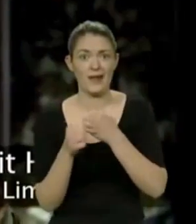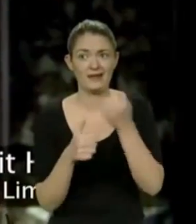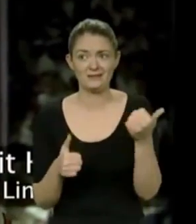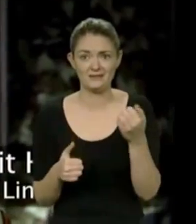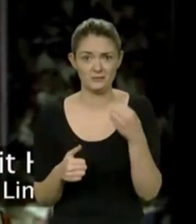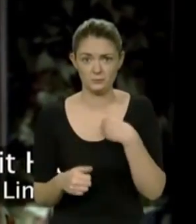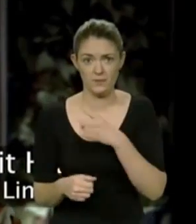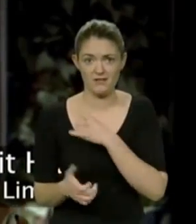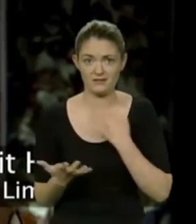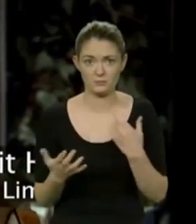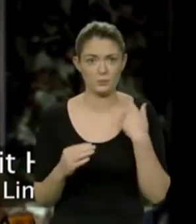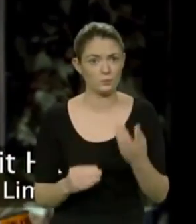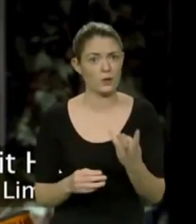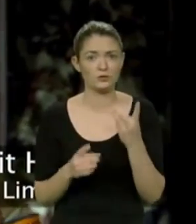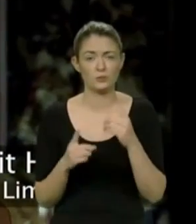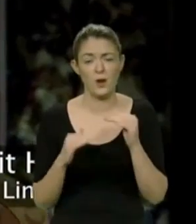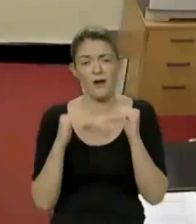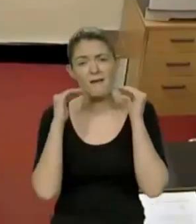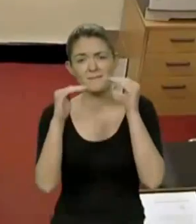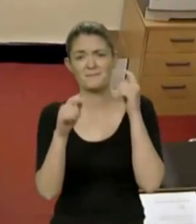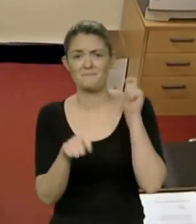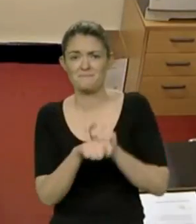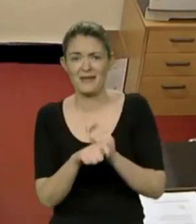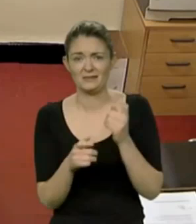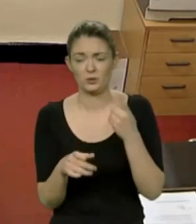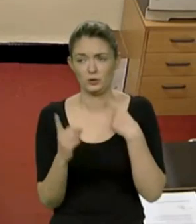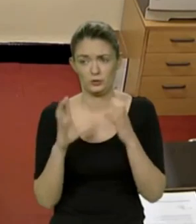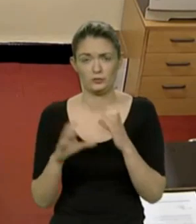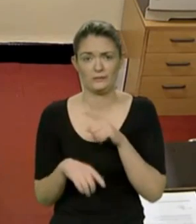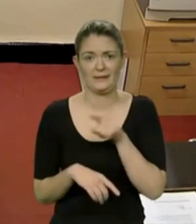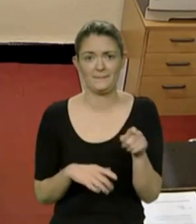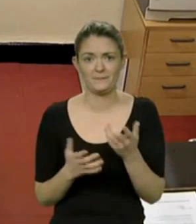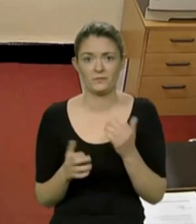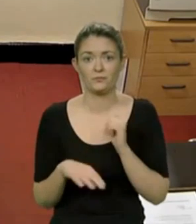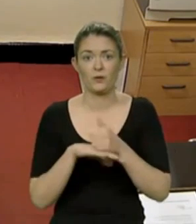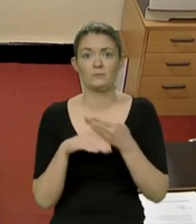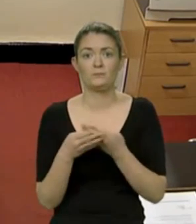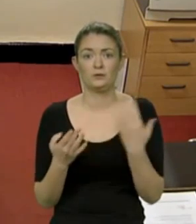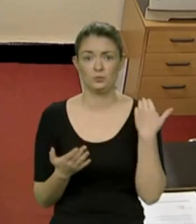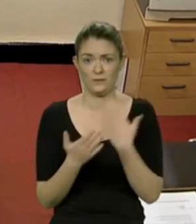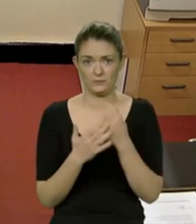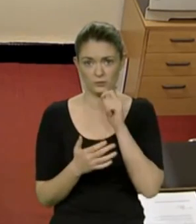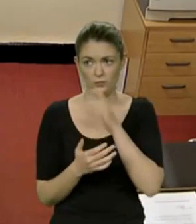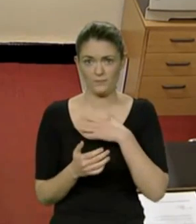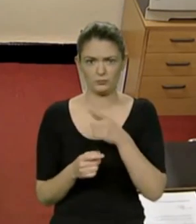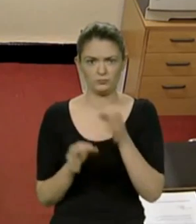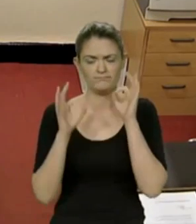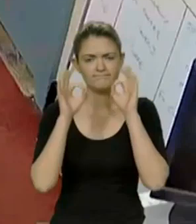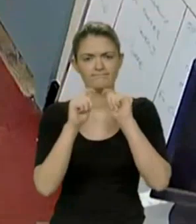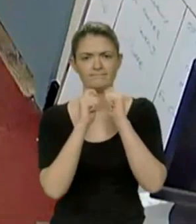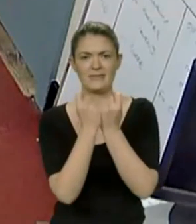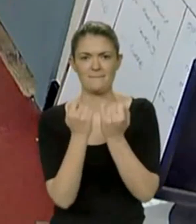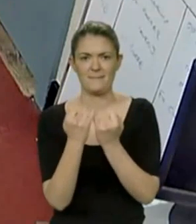be up there amongst the best of them if I could be. Across the board, so far, I have been told that you are very much a team